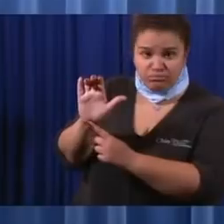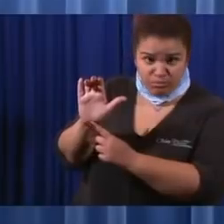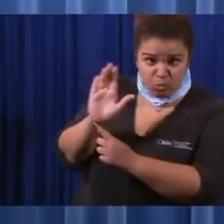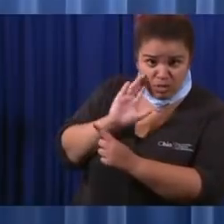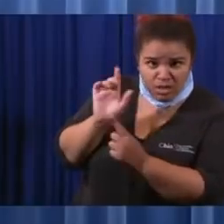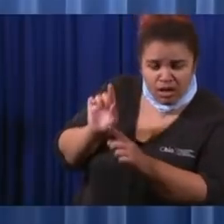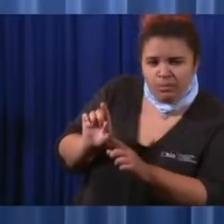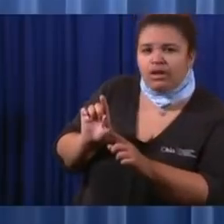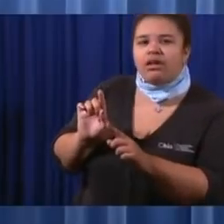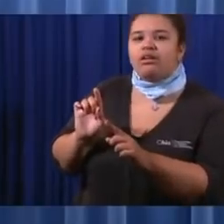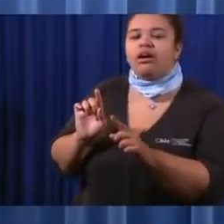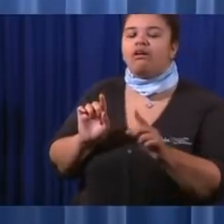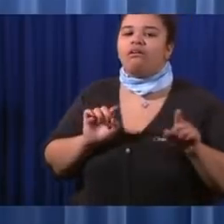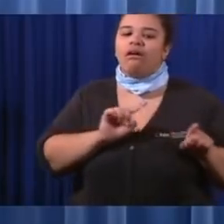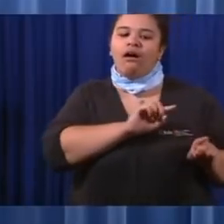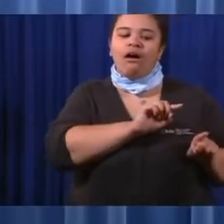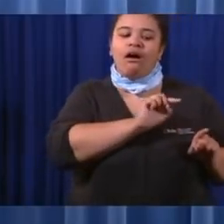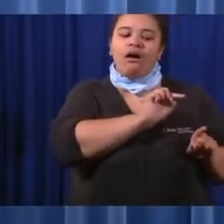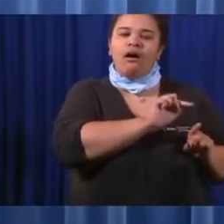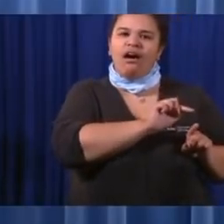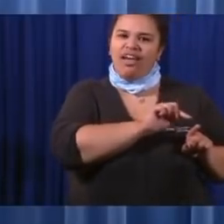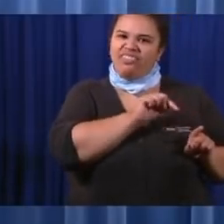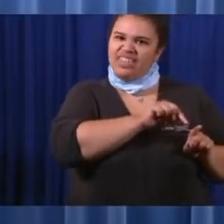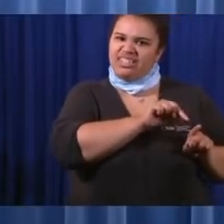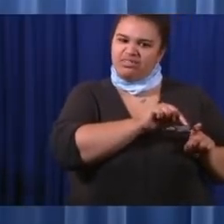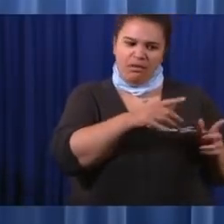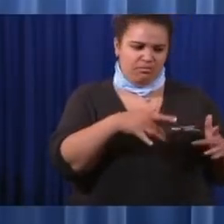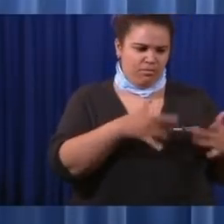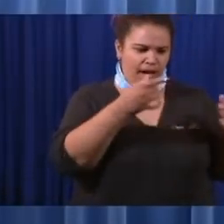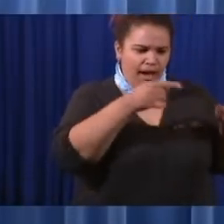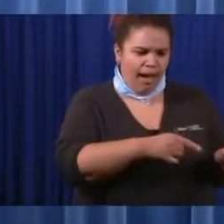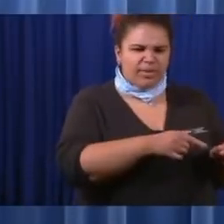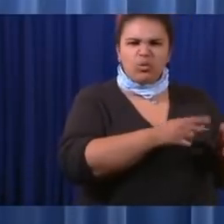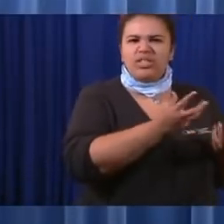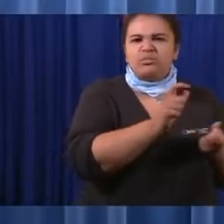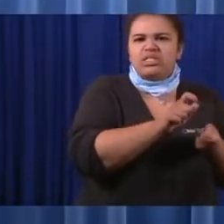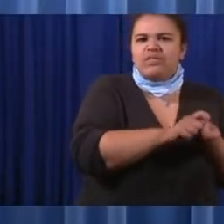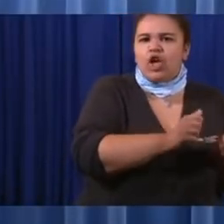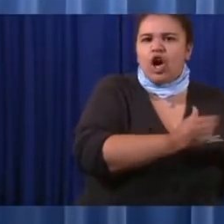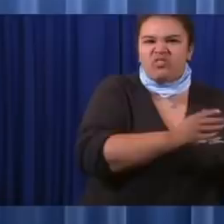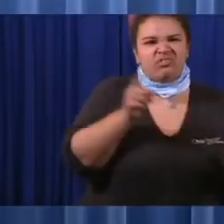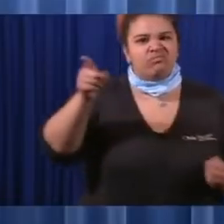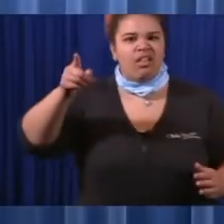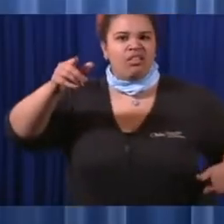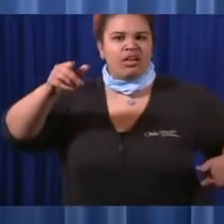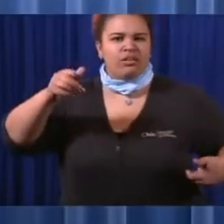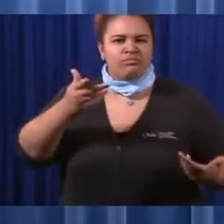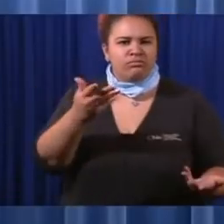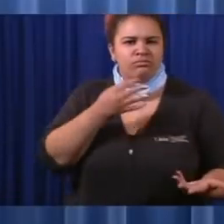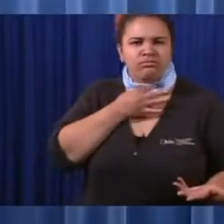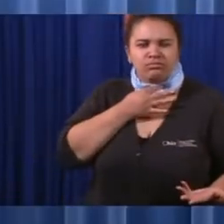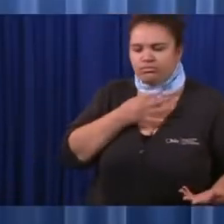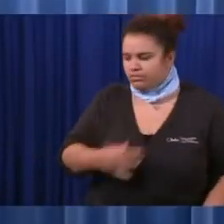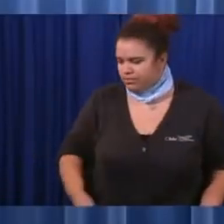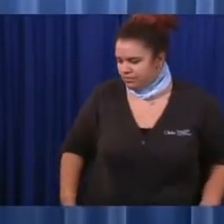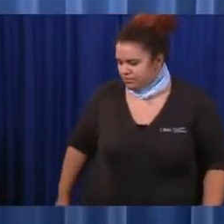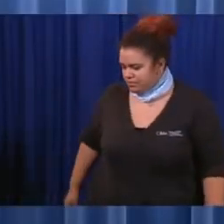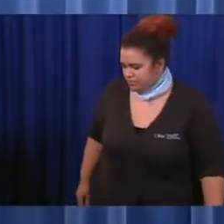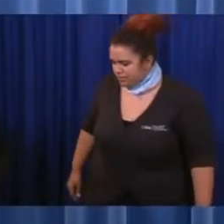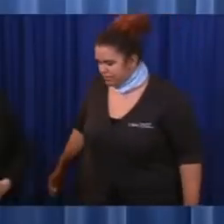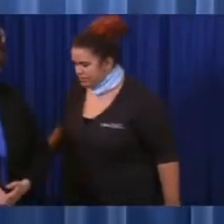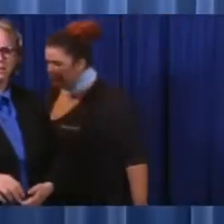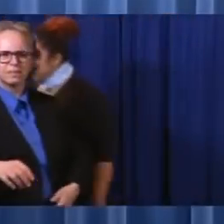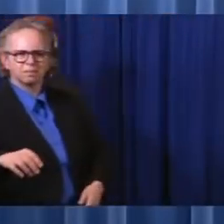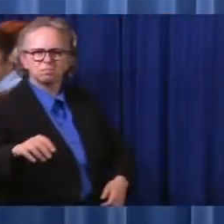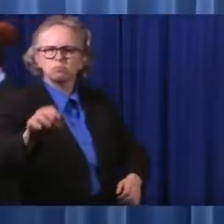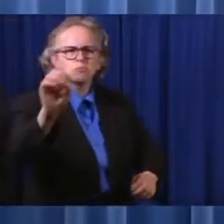has done that they have not done? Nothing necessarily. Look, we're going through a process. We're trying to get this information out as